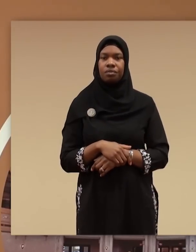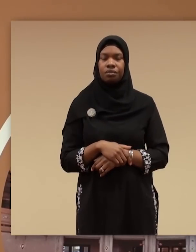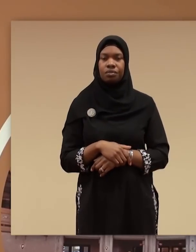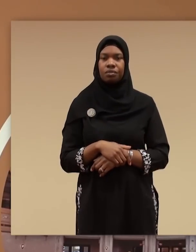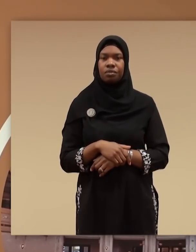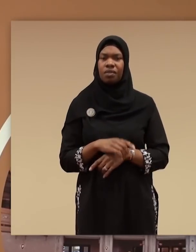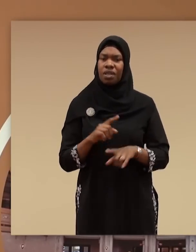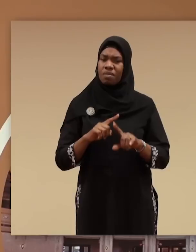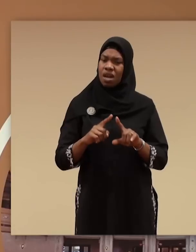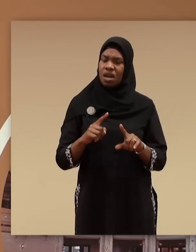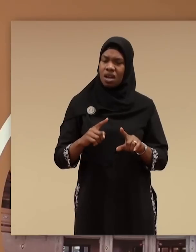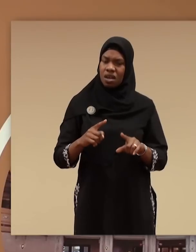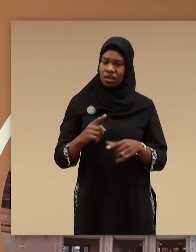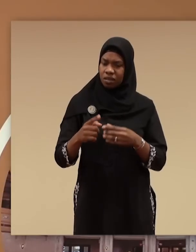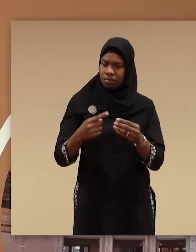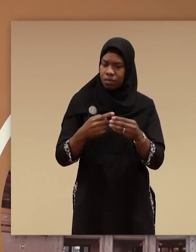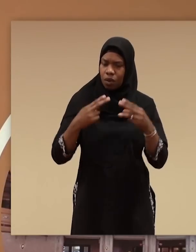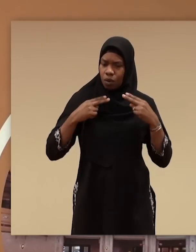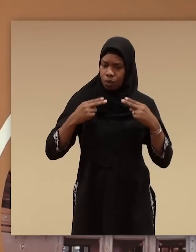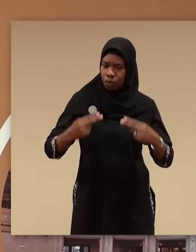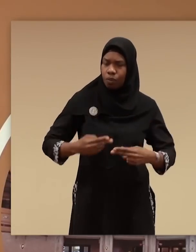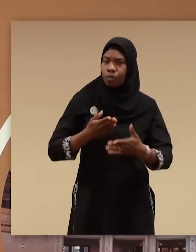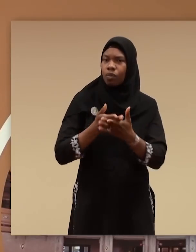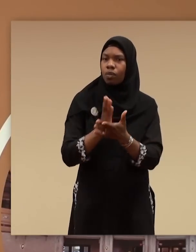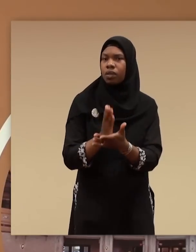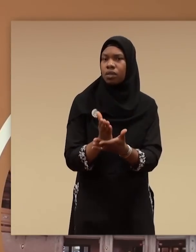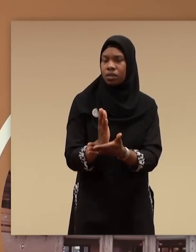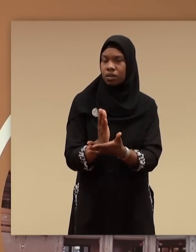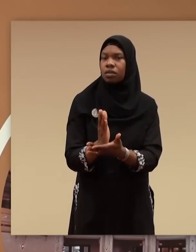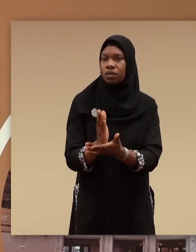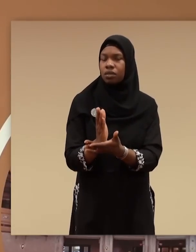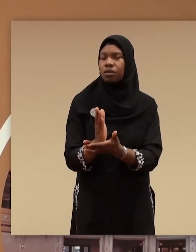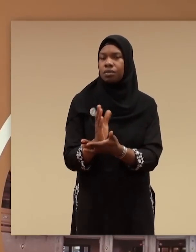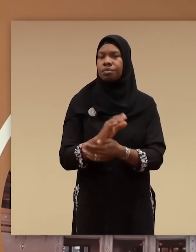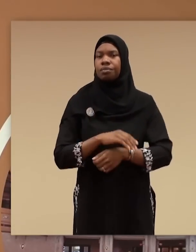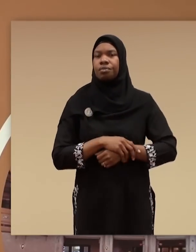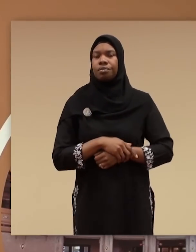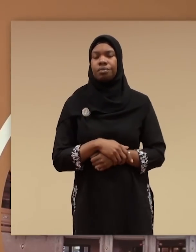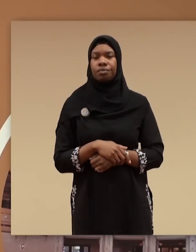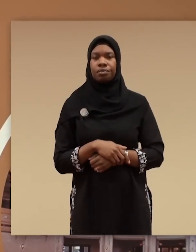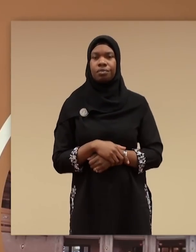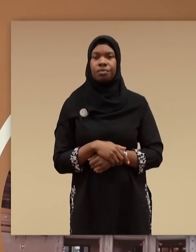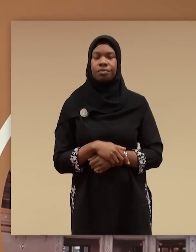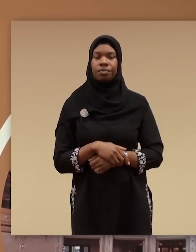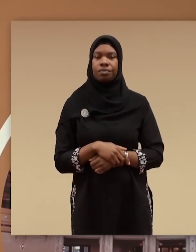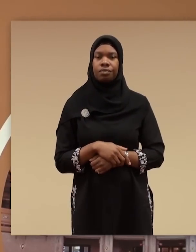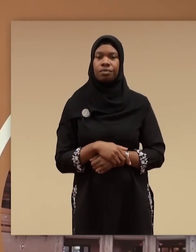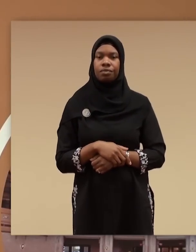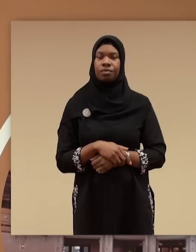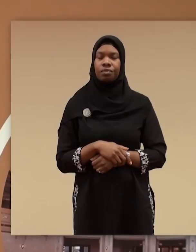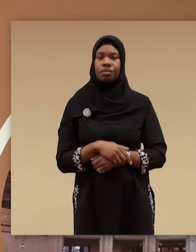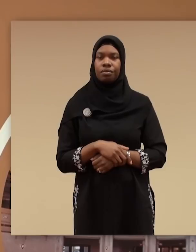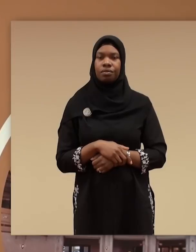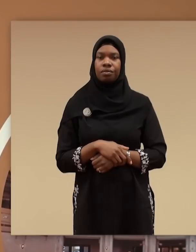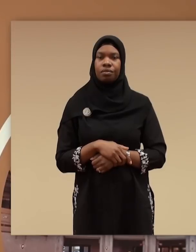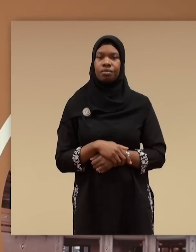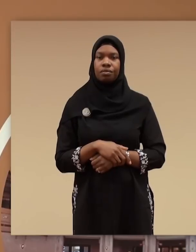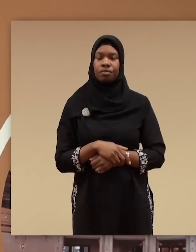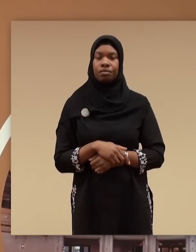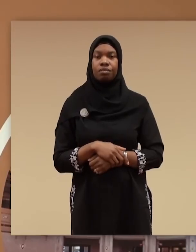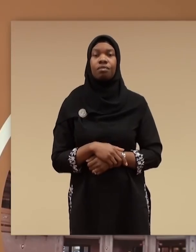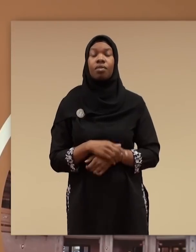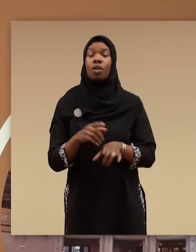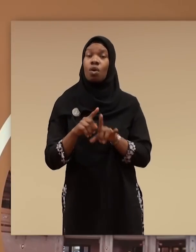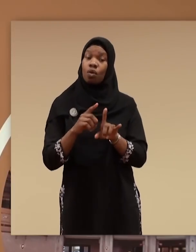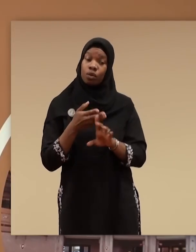And at that time, Abu Talib, he mentioned to them that Muhammad sallallahu alayhi wa sallam told him that that document